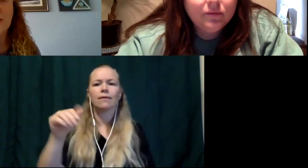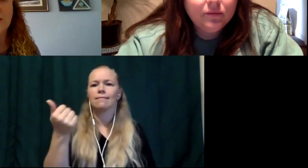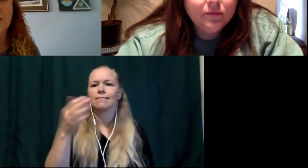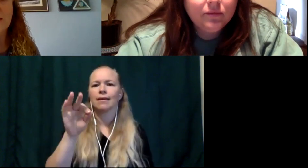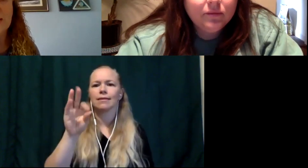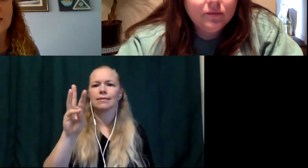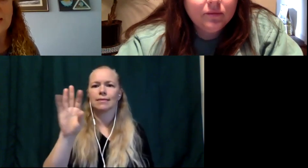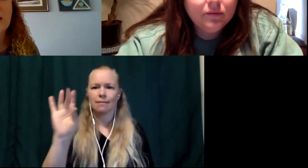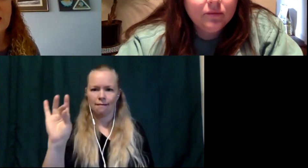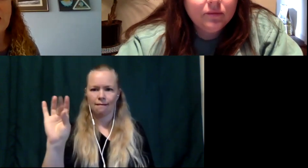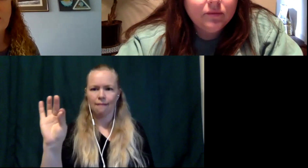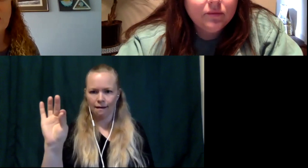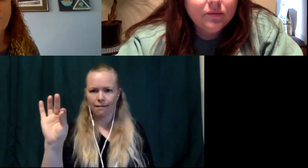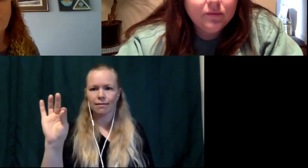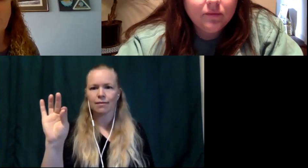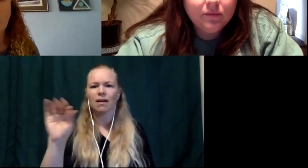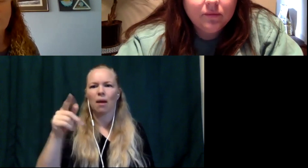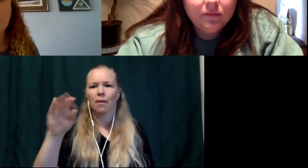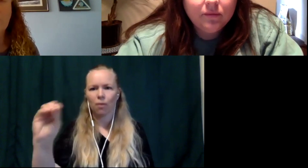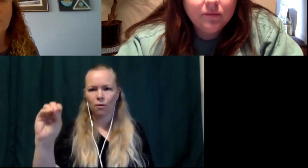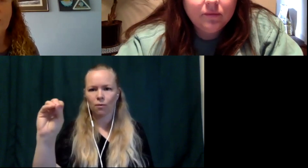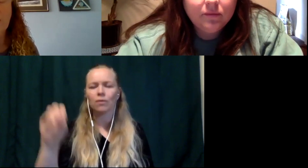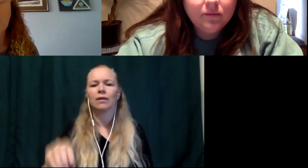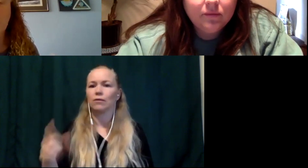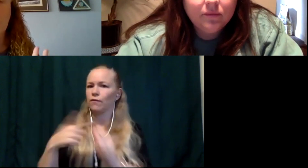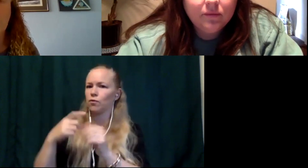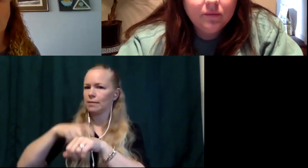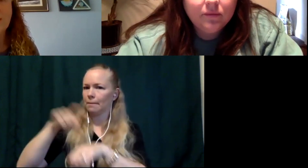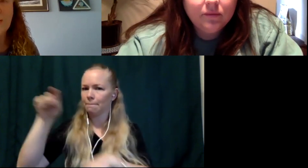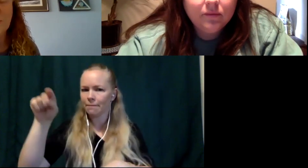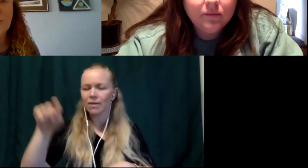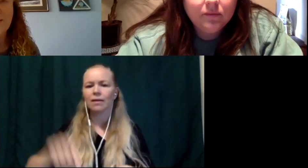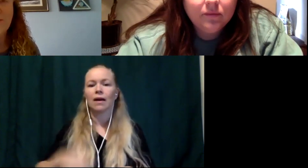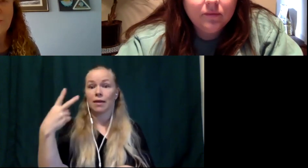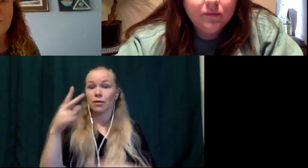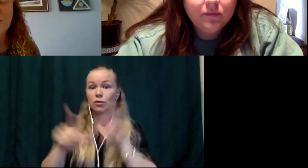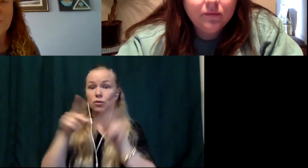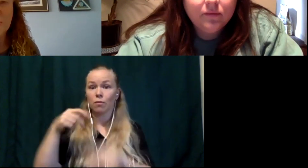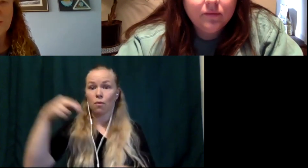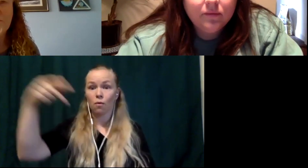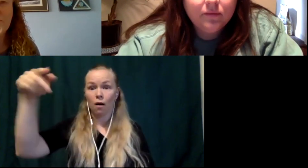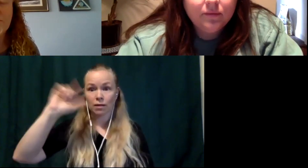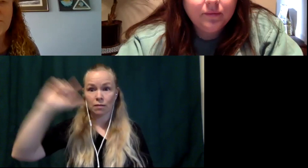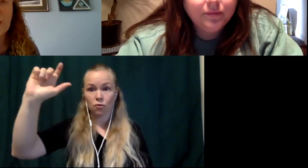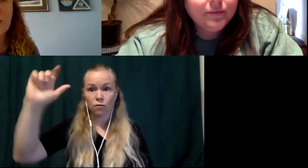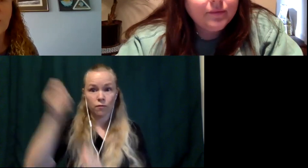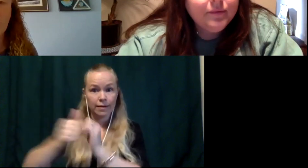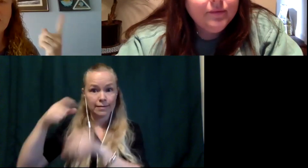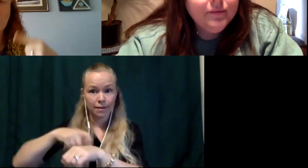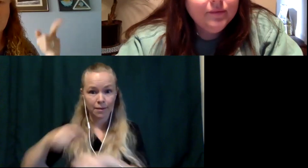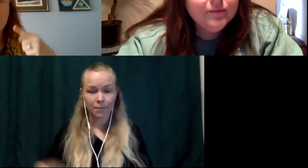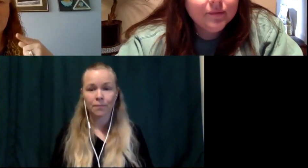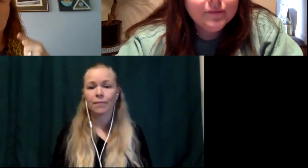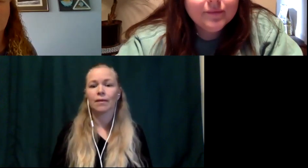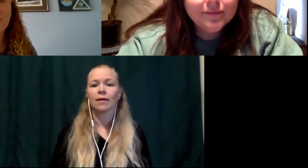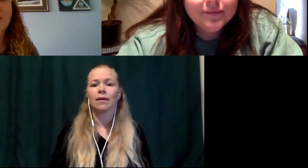of 1969. And then after that, there was, and two people walked on the moon for each mission, and one